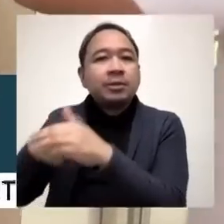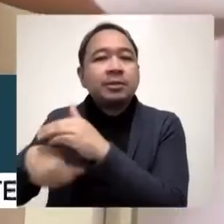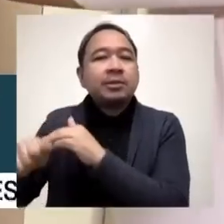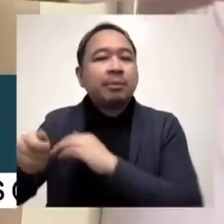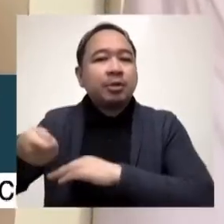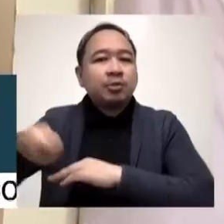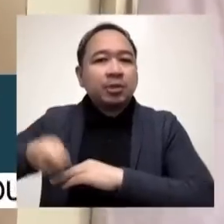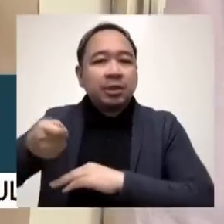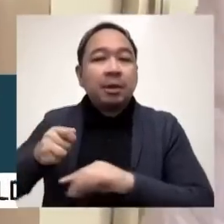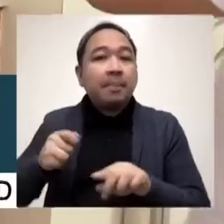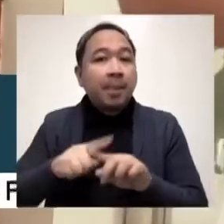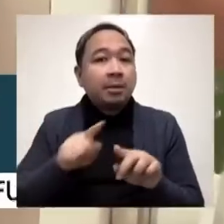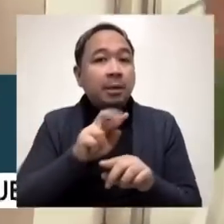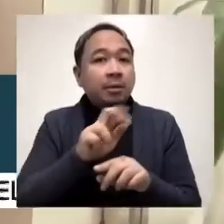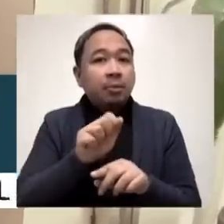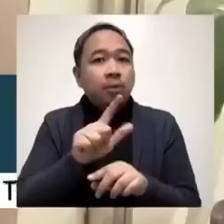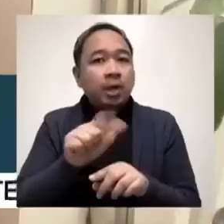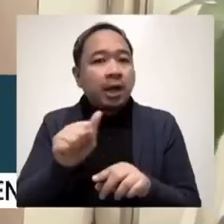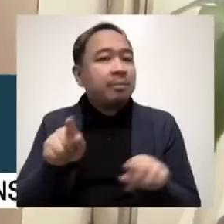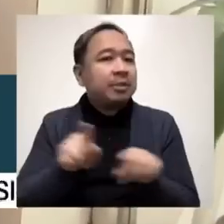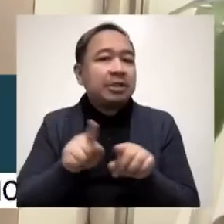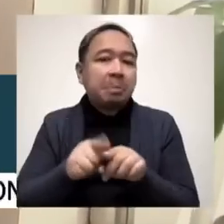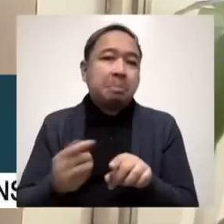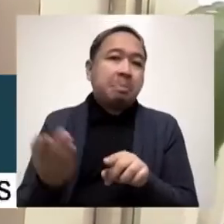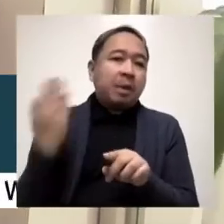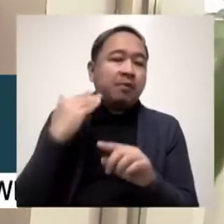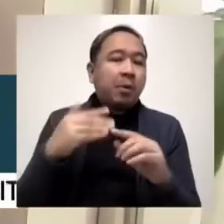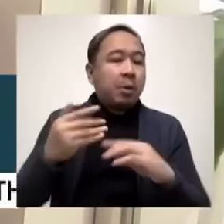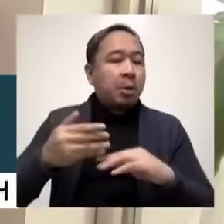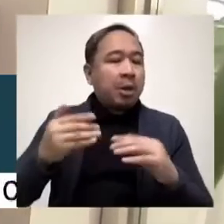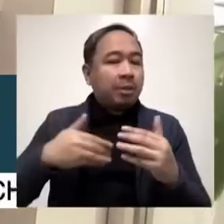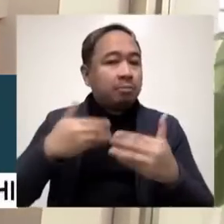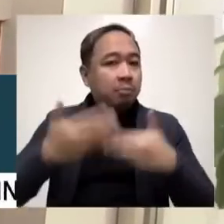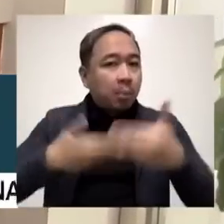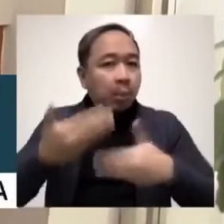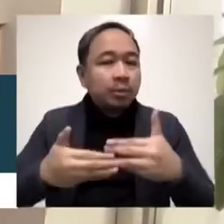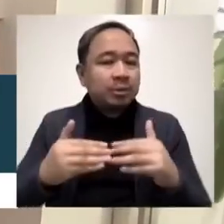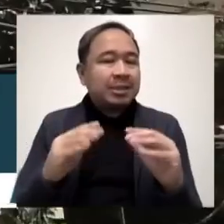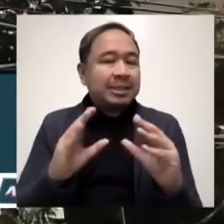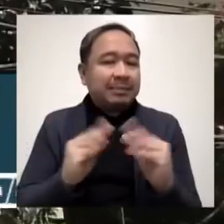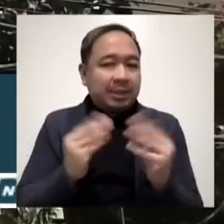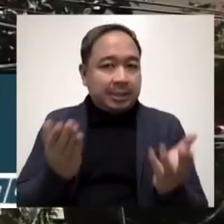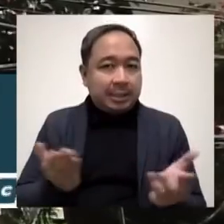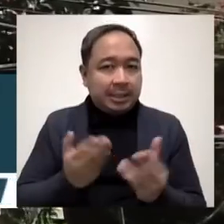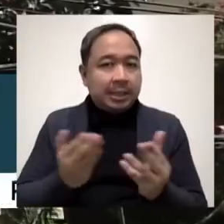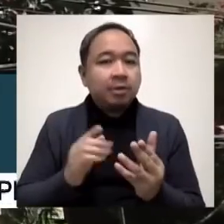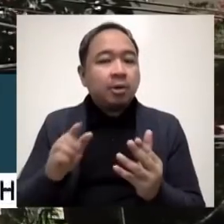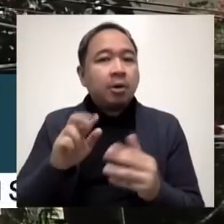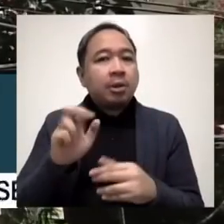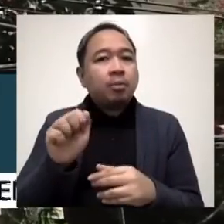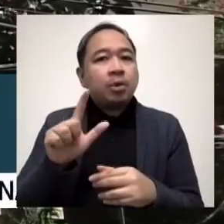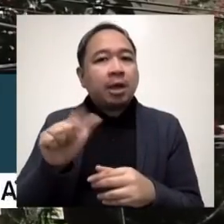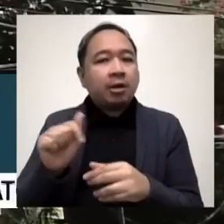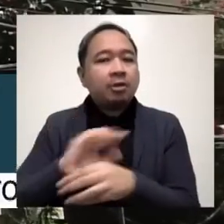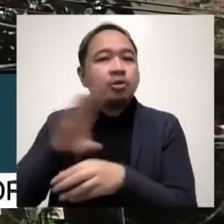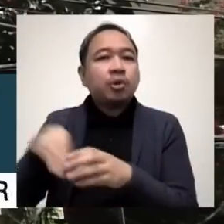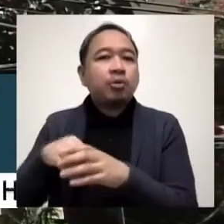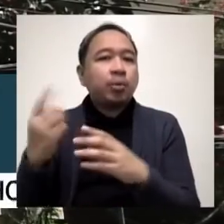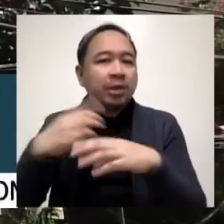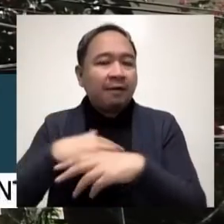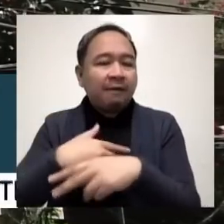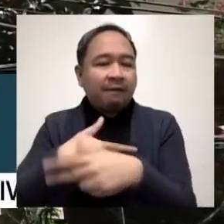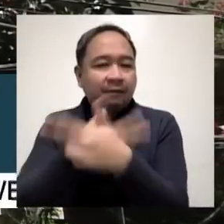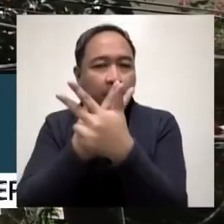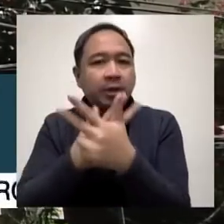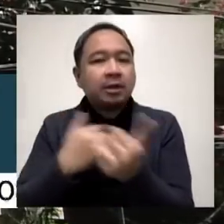Remulla, like the past other hearings here in Las Piñas RTC, will attend via video conference. This is the fifth hearing for the